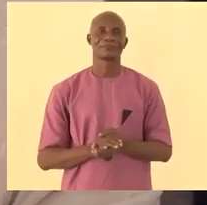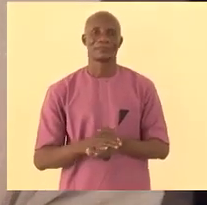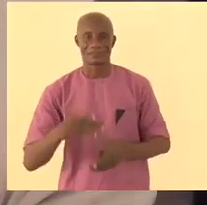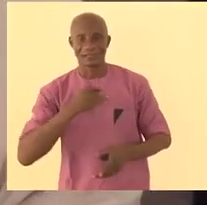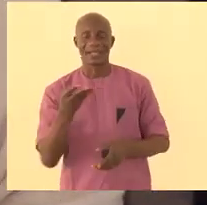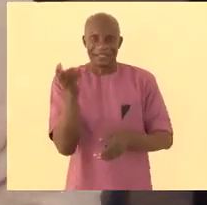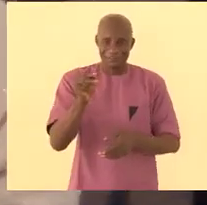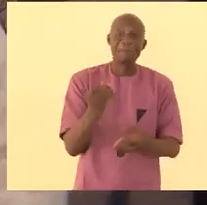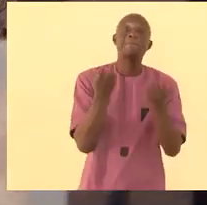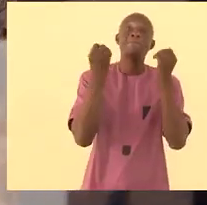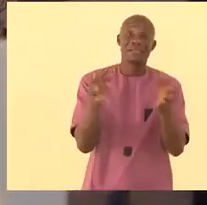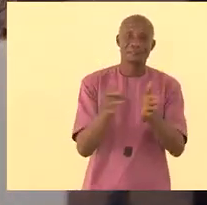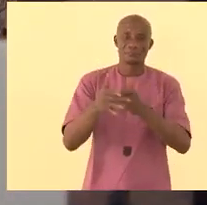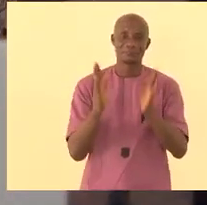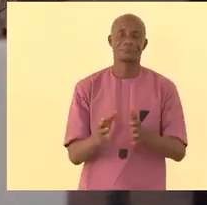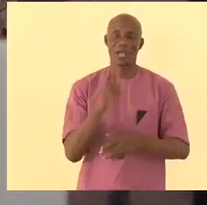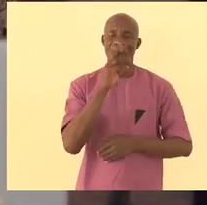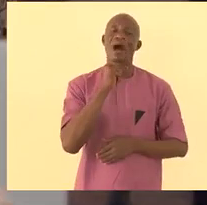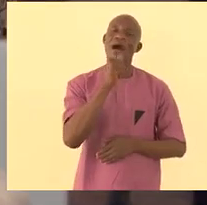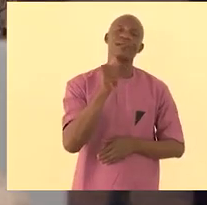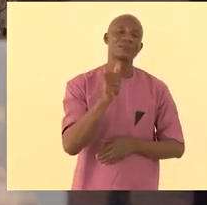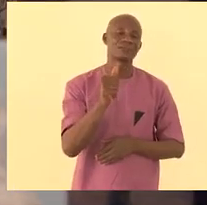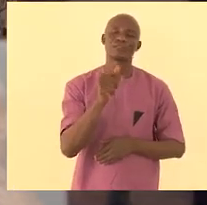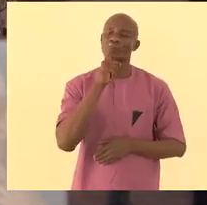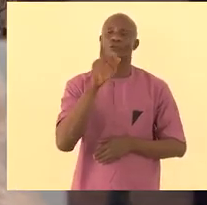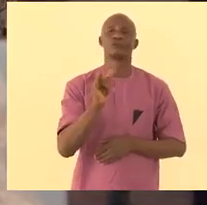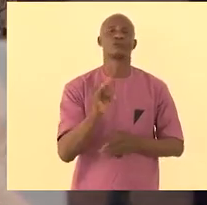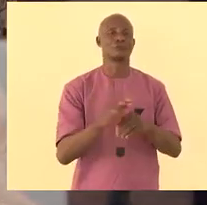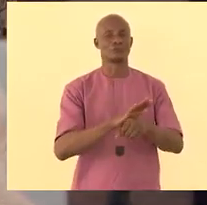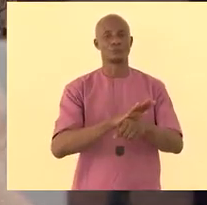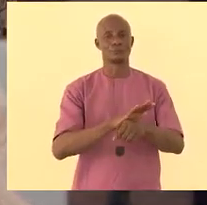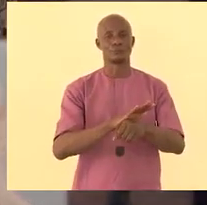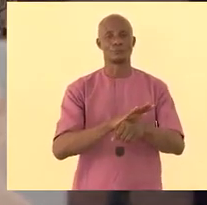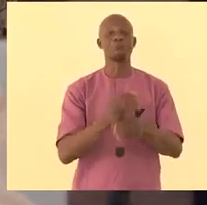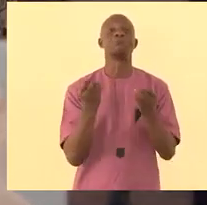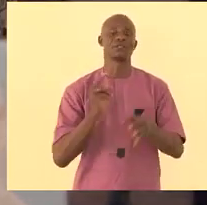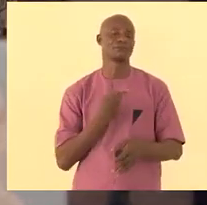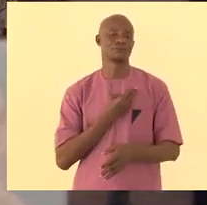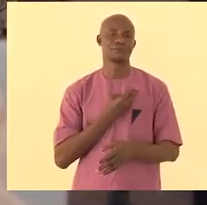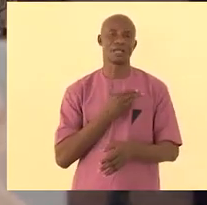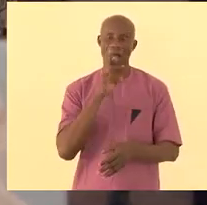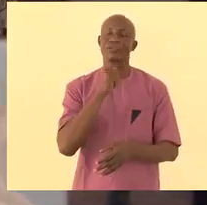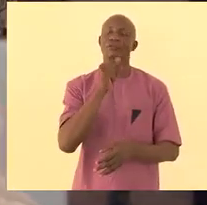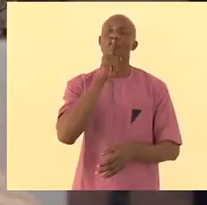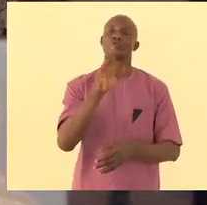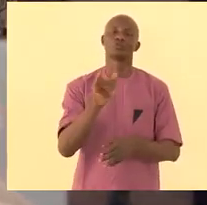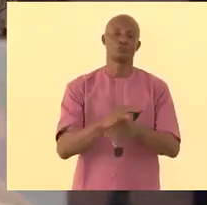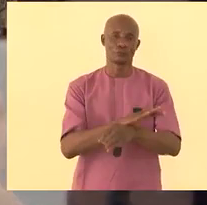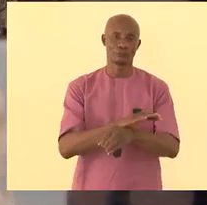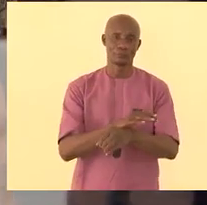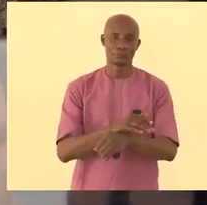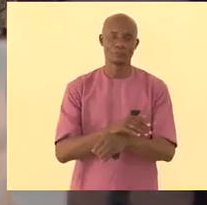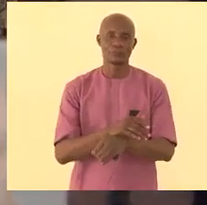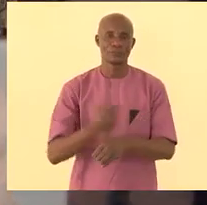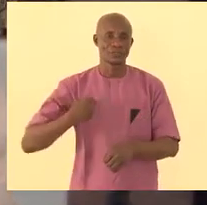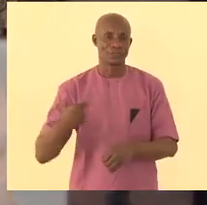Like him, many Christians are not sincere. Many of us are not sincere